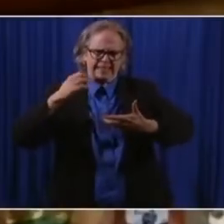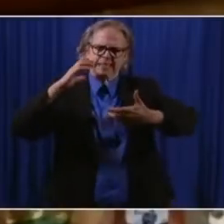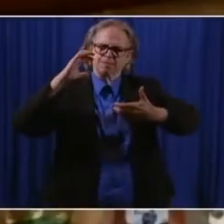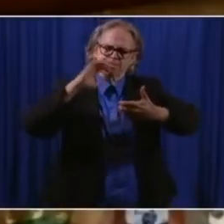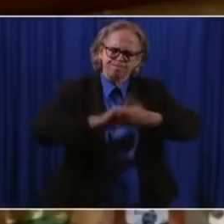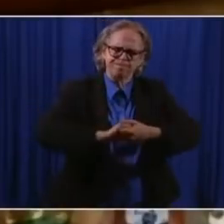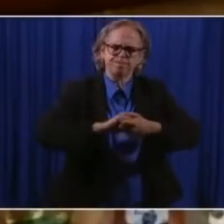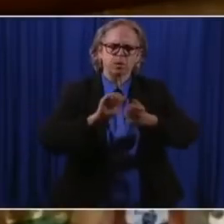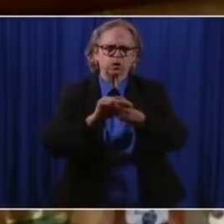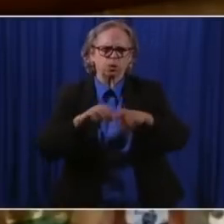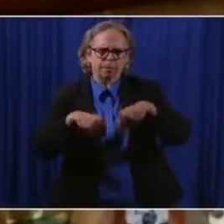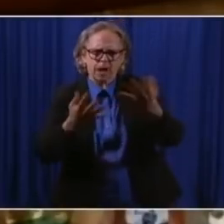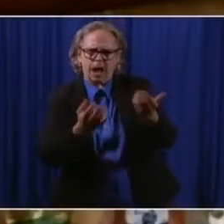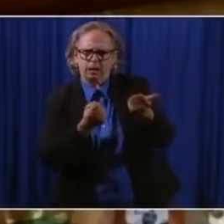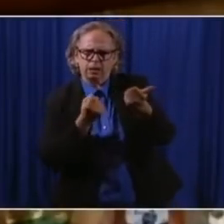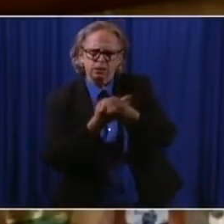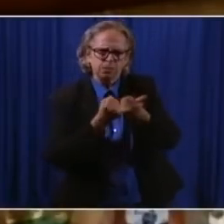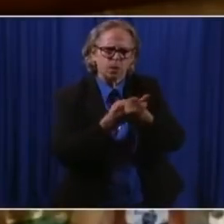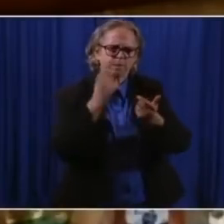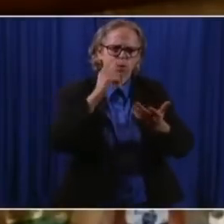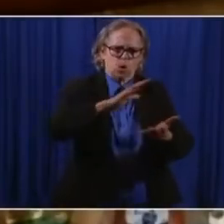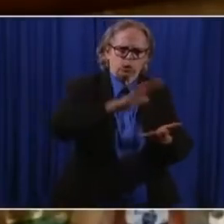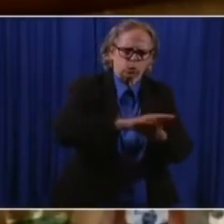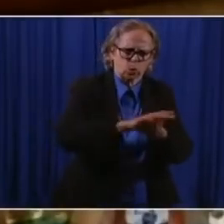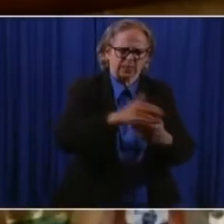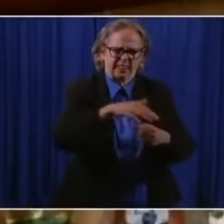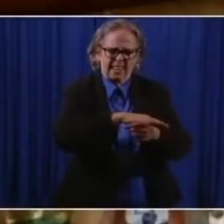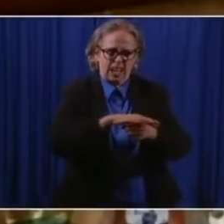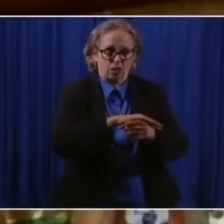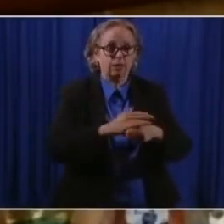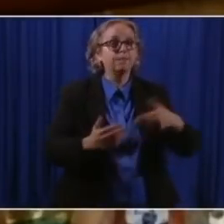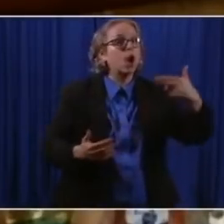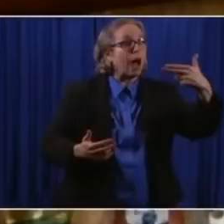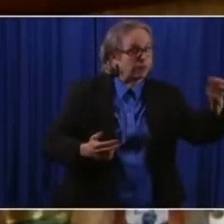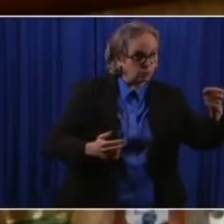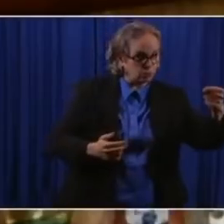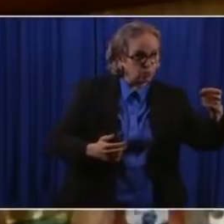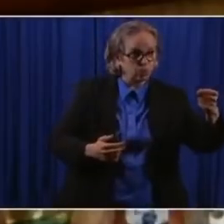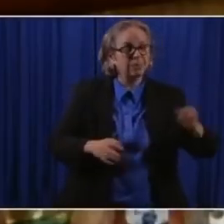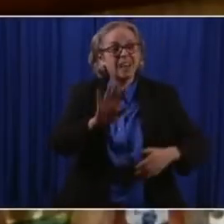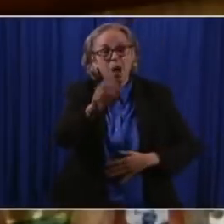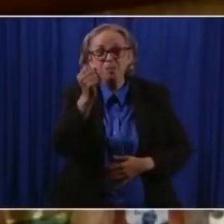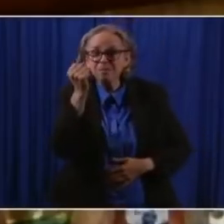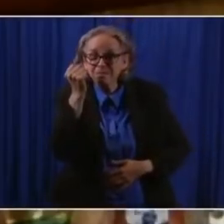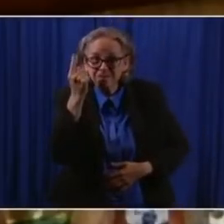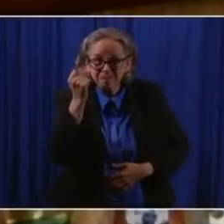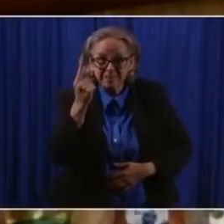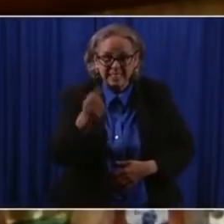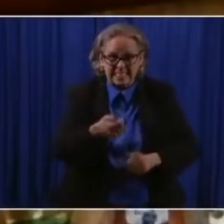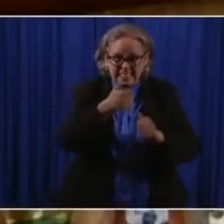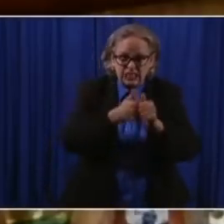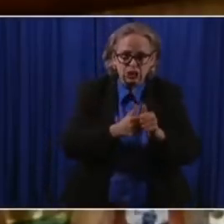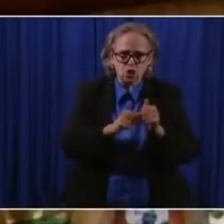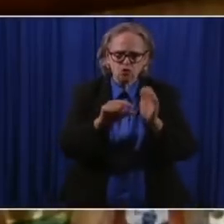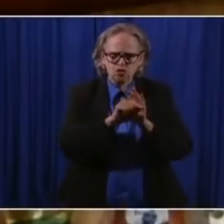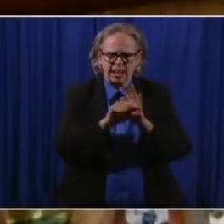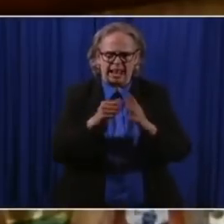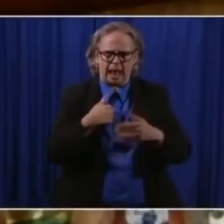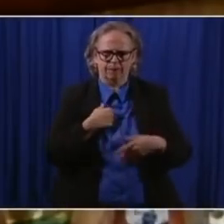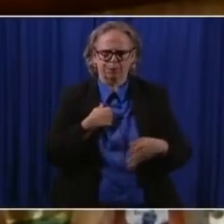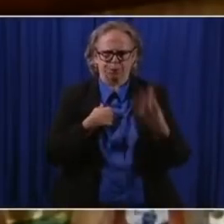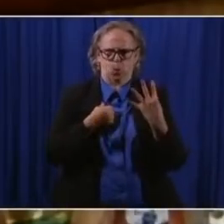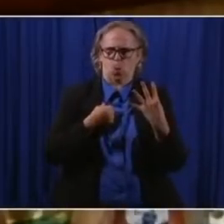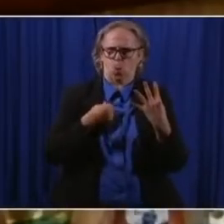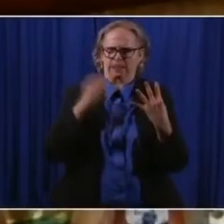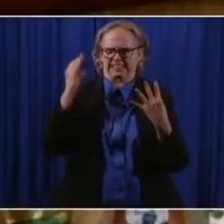in this area for high school students. And then, we usually have 4 teachers per grade level in our elementary, and 3 of them will be in